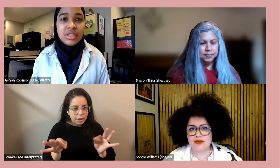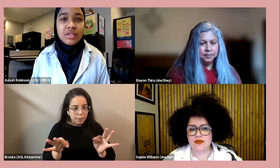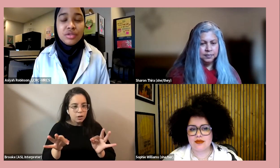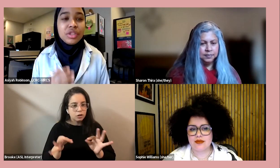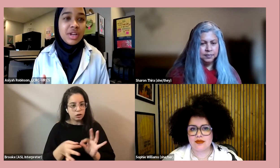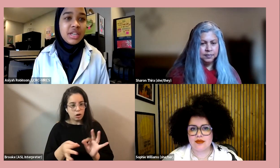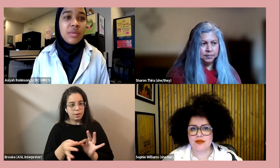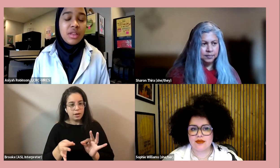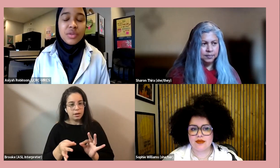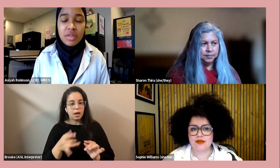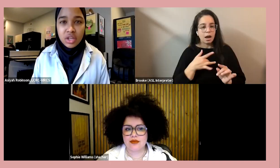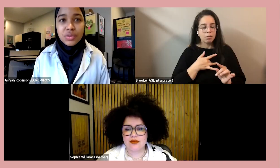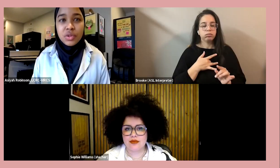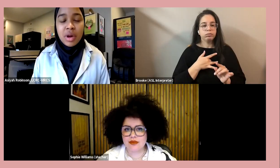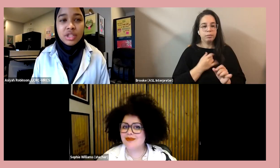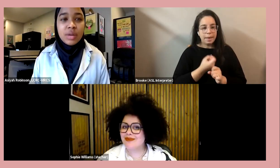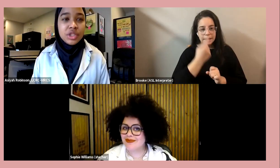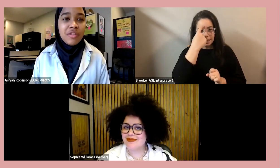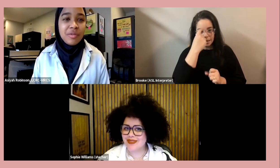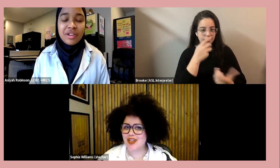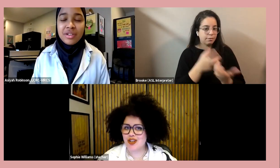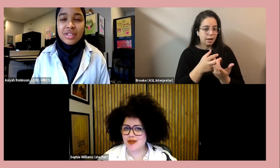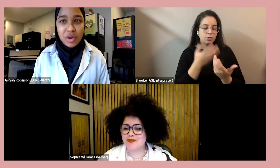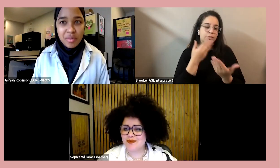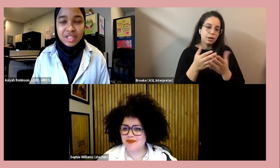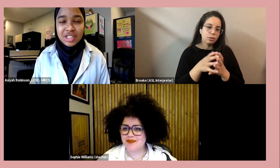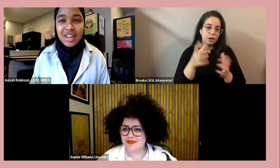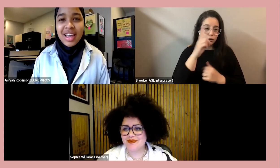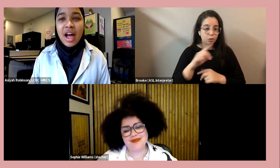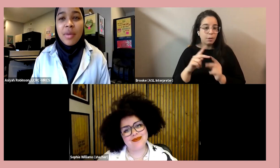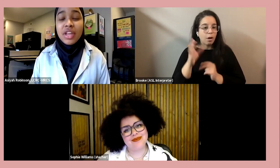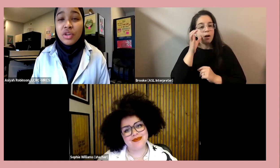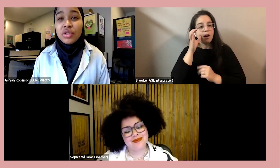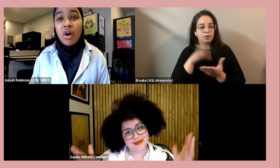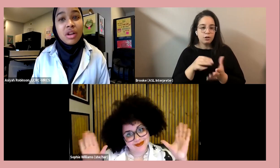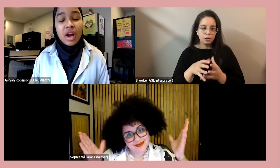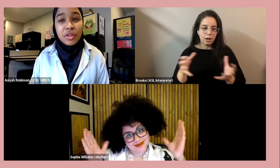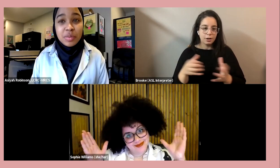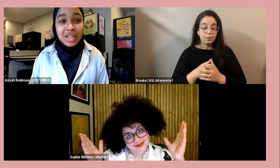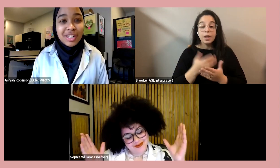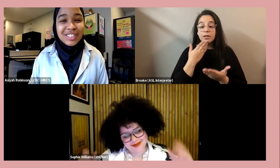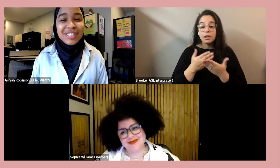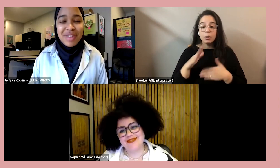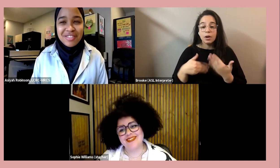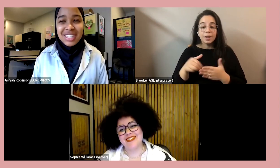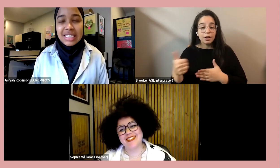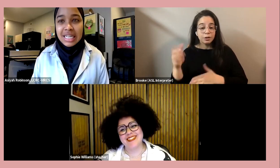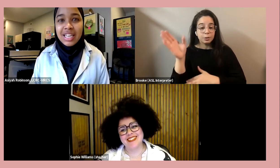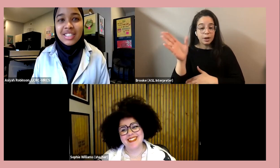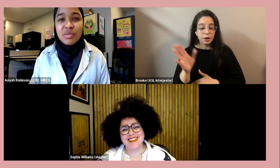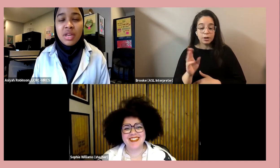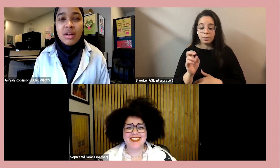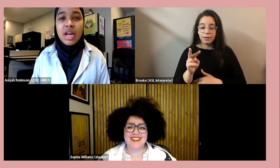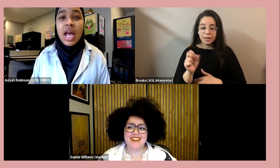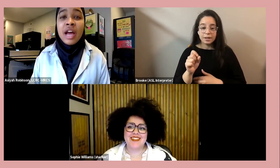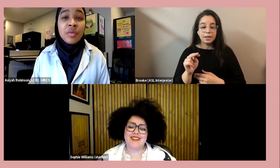truly, truly resonate with. So thank you so much. I'm sure everyone learned so much. And thank you to all of our other speakers, to Mavis,